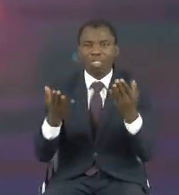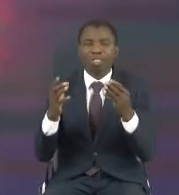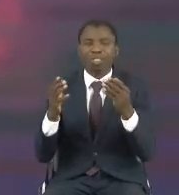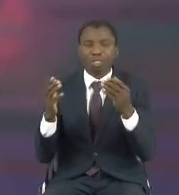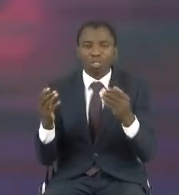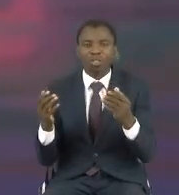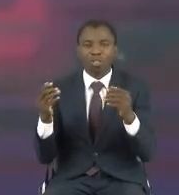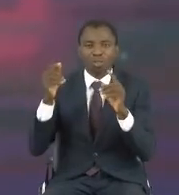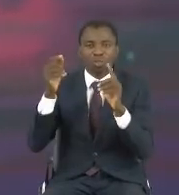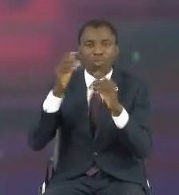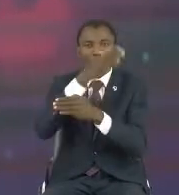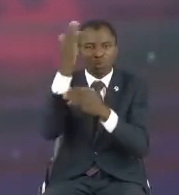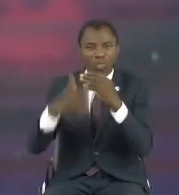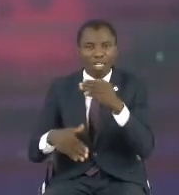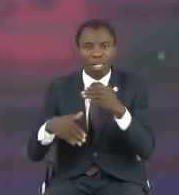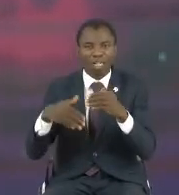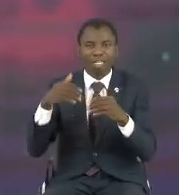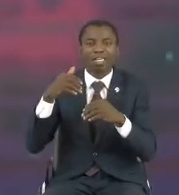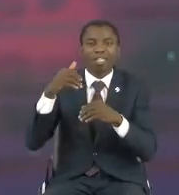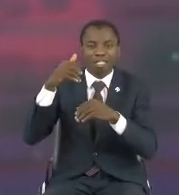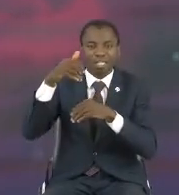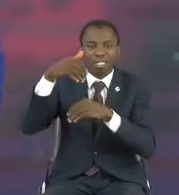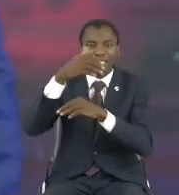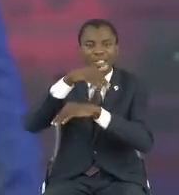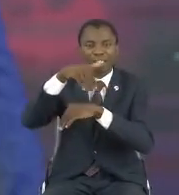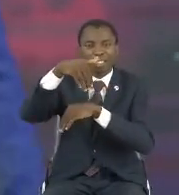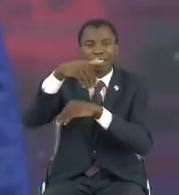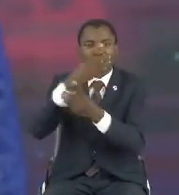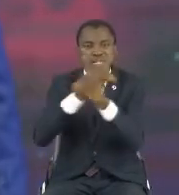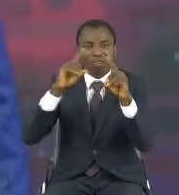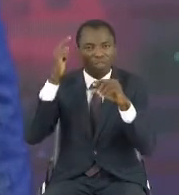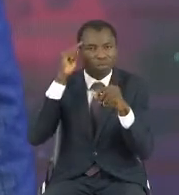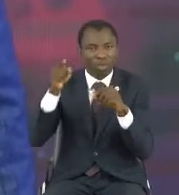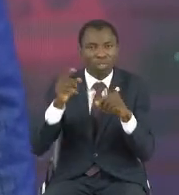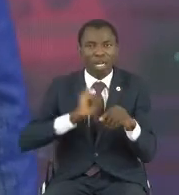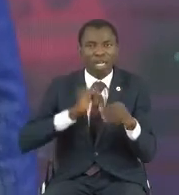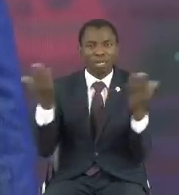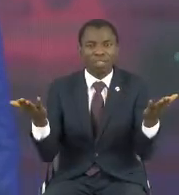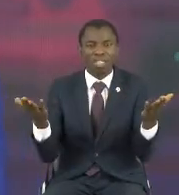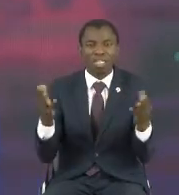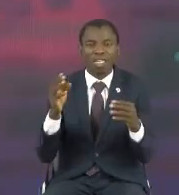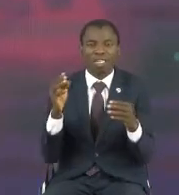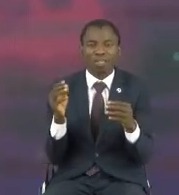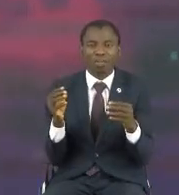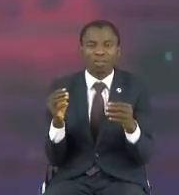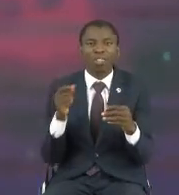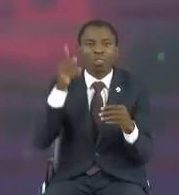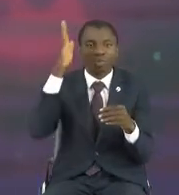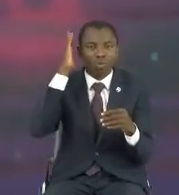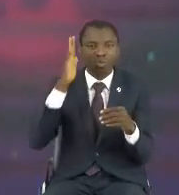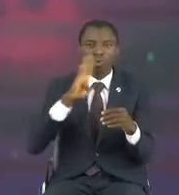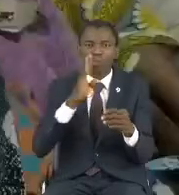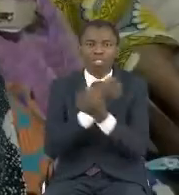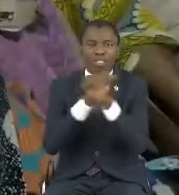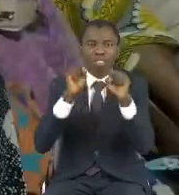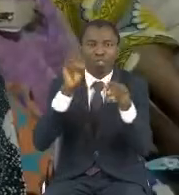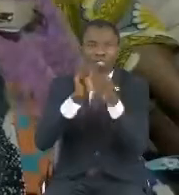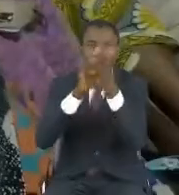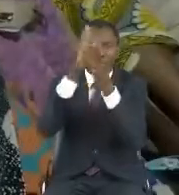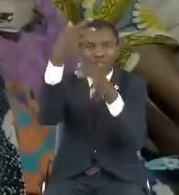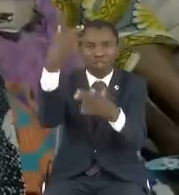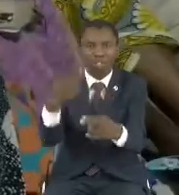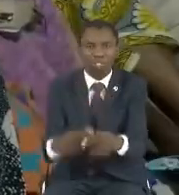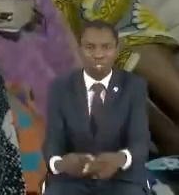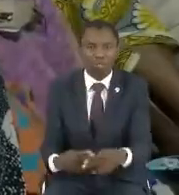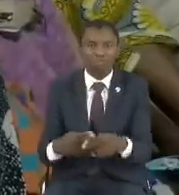say, yes, Lord, I am here. Immediately, you'll be saved in Jesus' name.